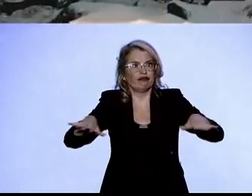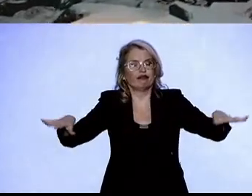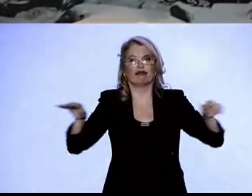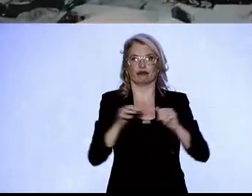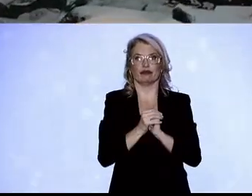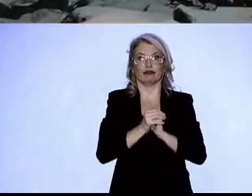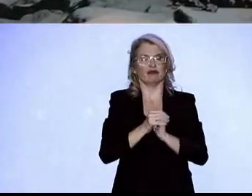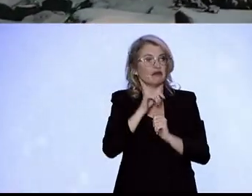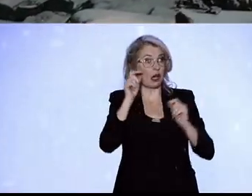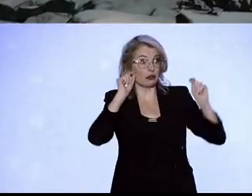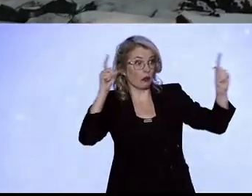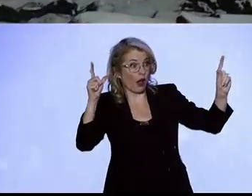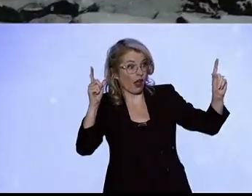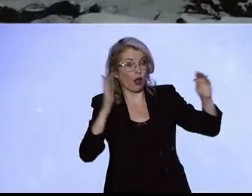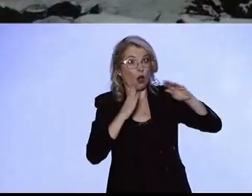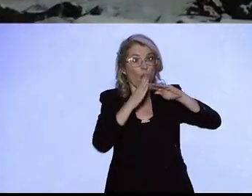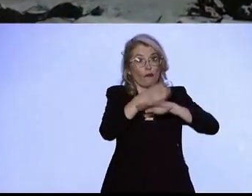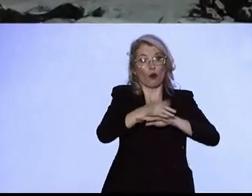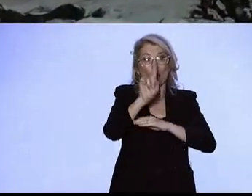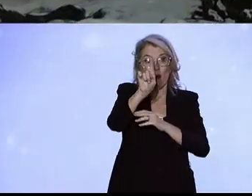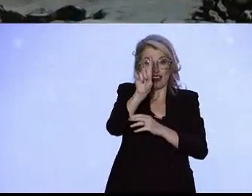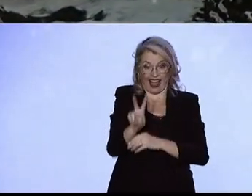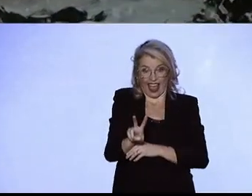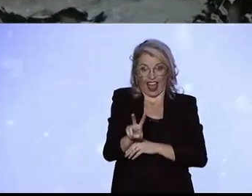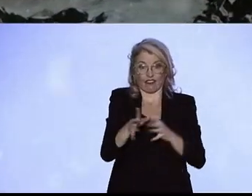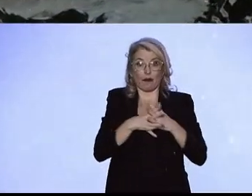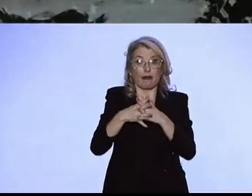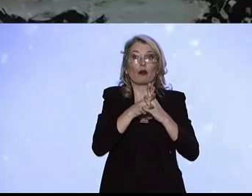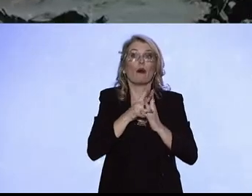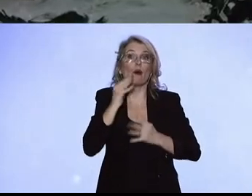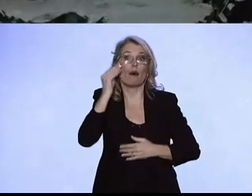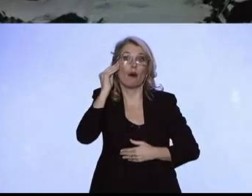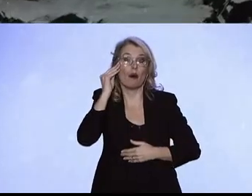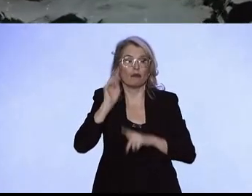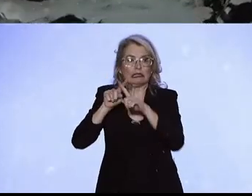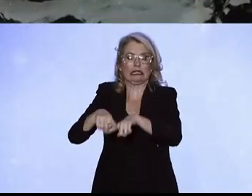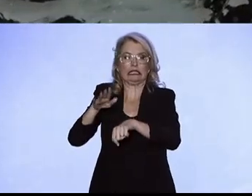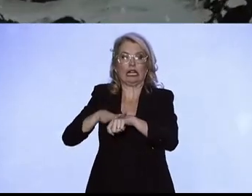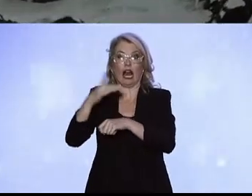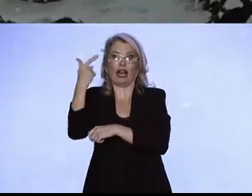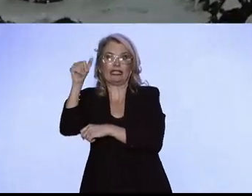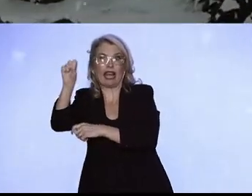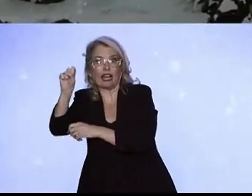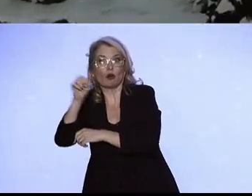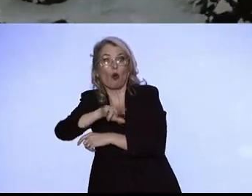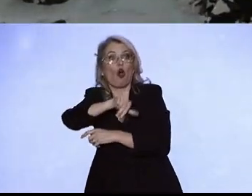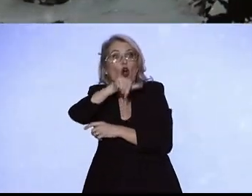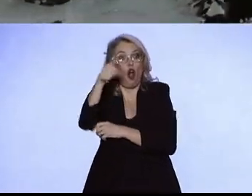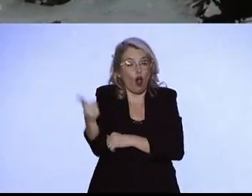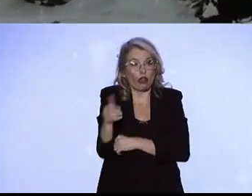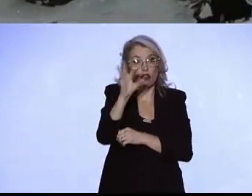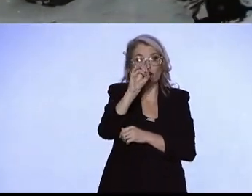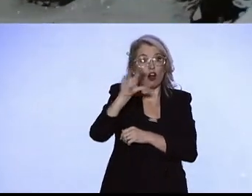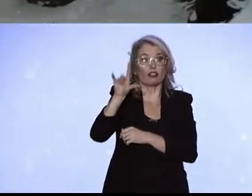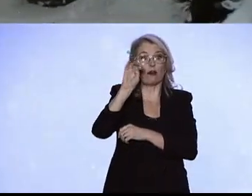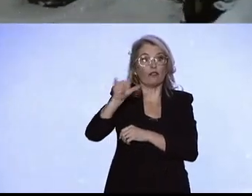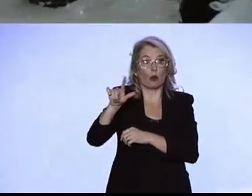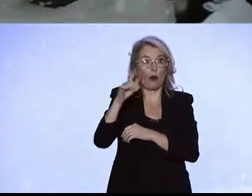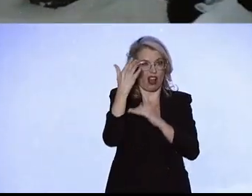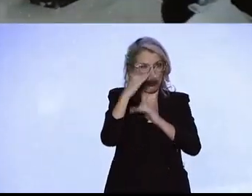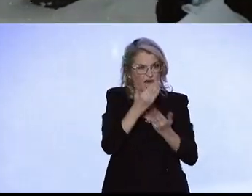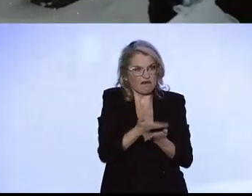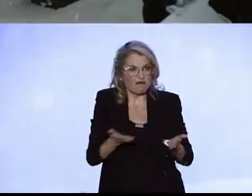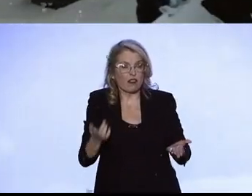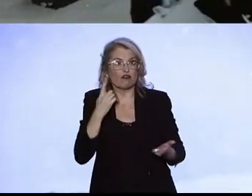surprising considering that more than half of American homes still rely on gas or other fossil fuels as their